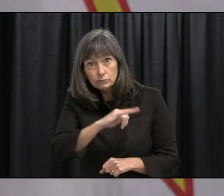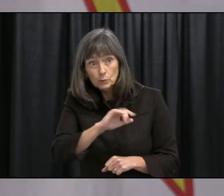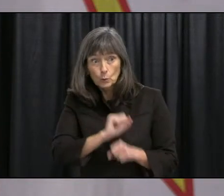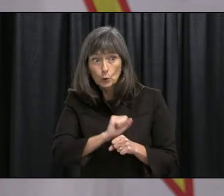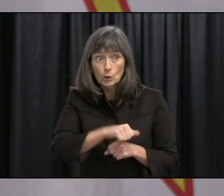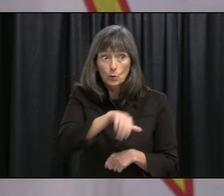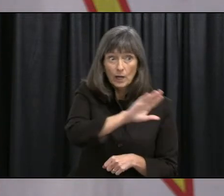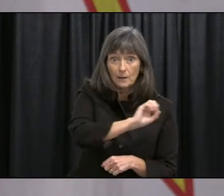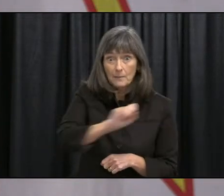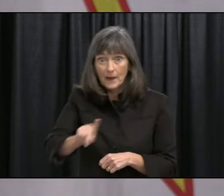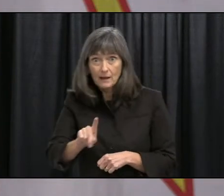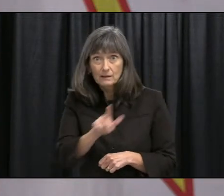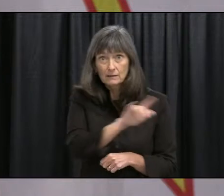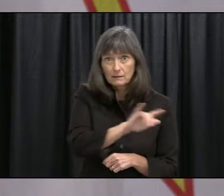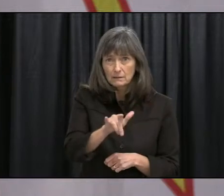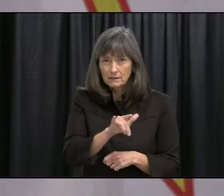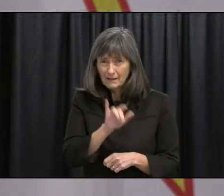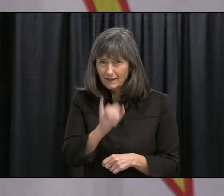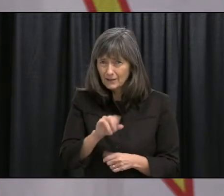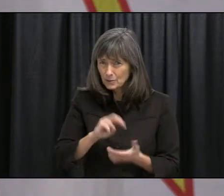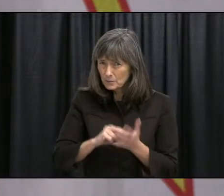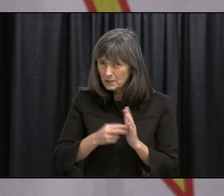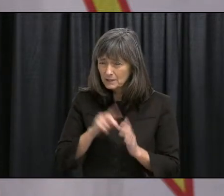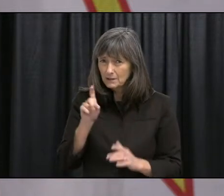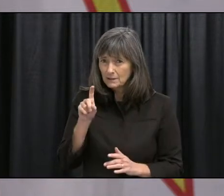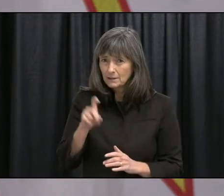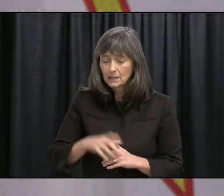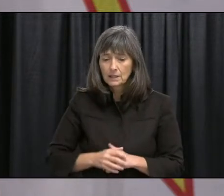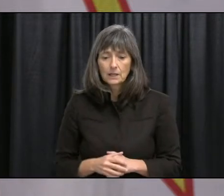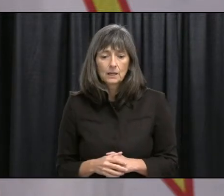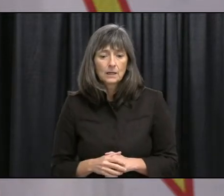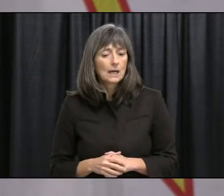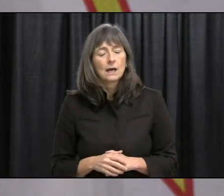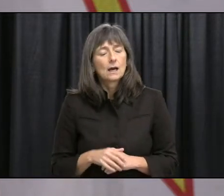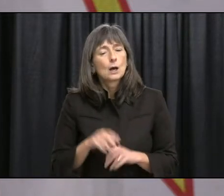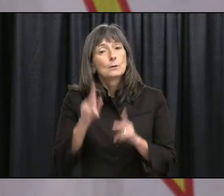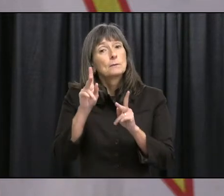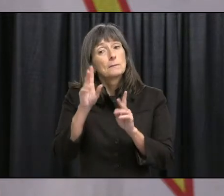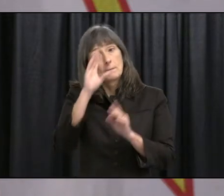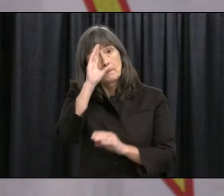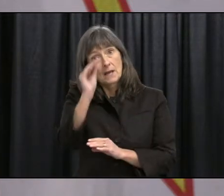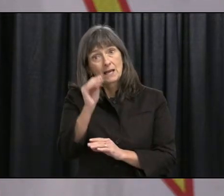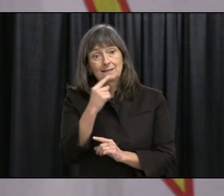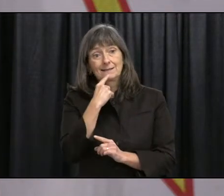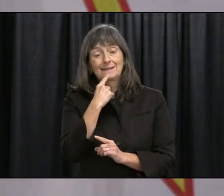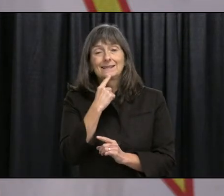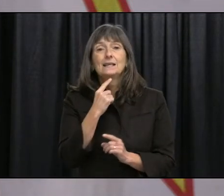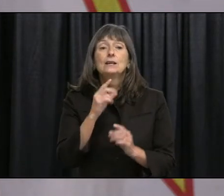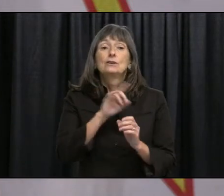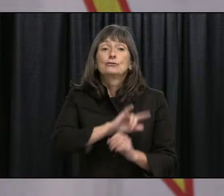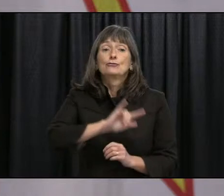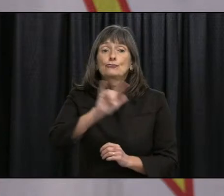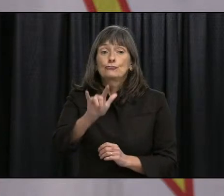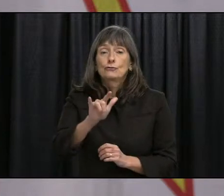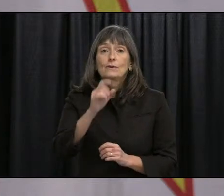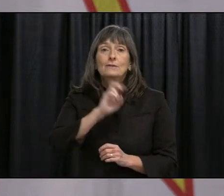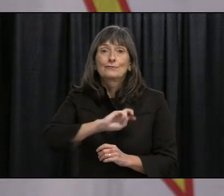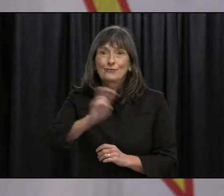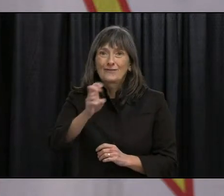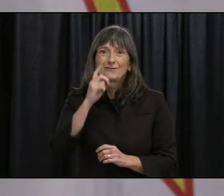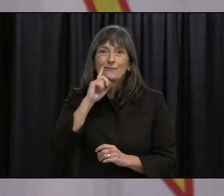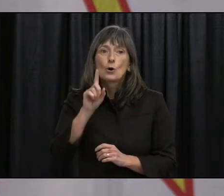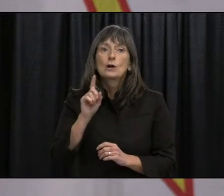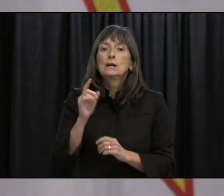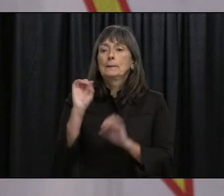is a rotational worker? I'm not sure. Well, they're saying that they travel for emergency services, but they're not given that